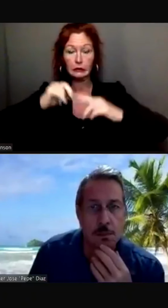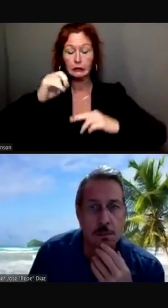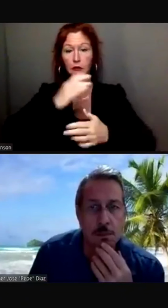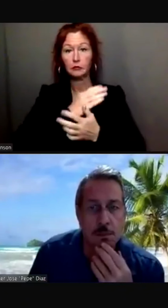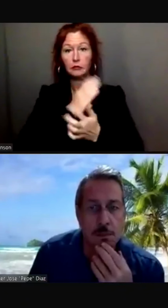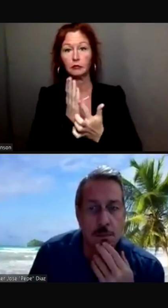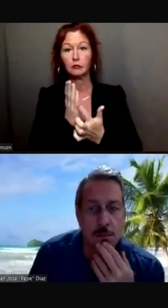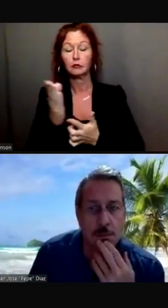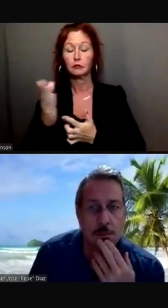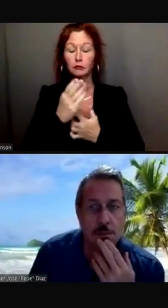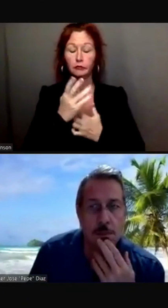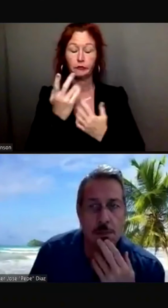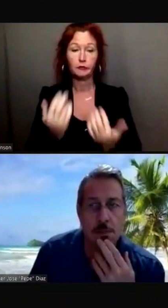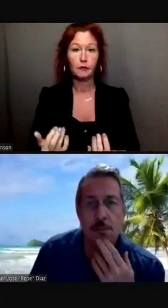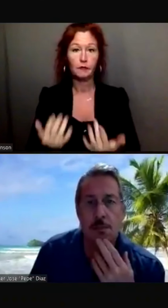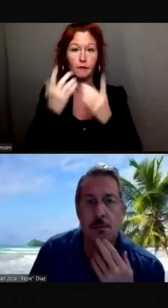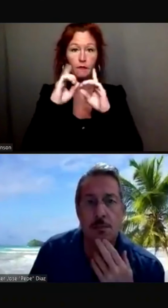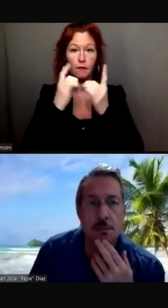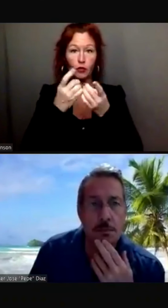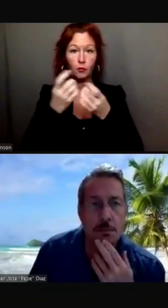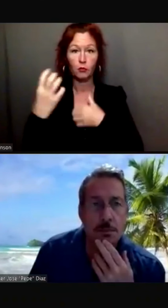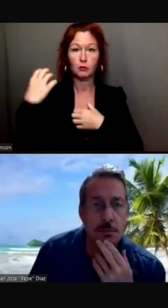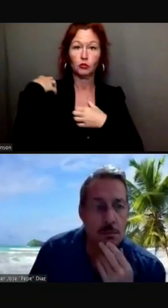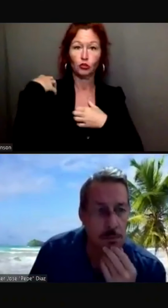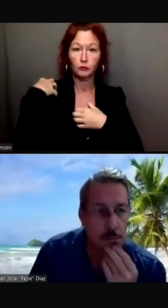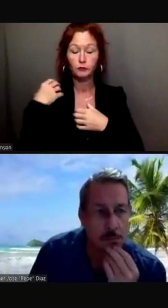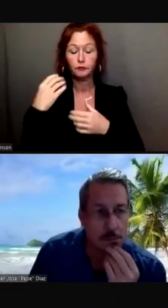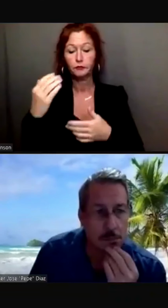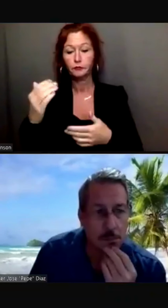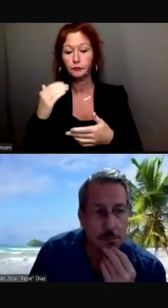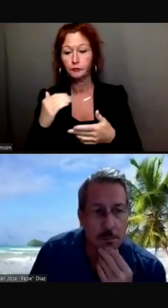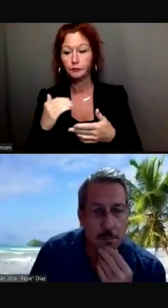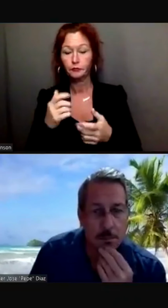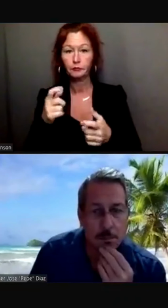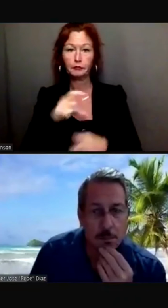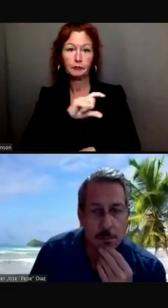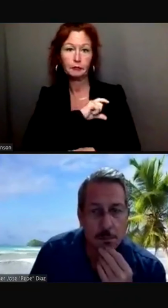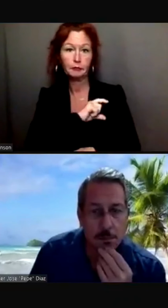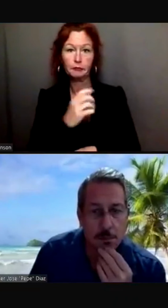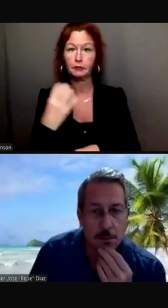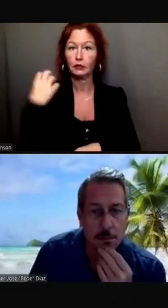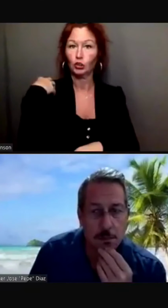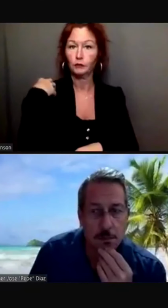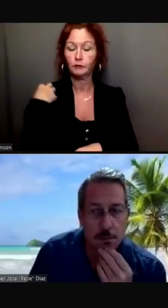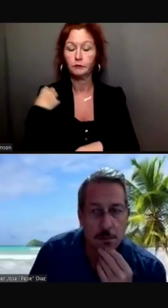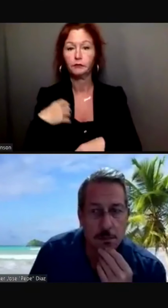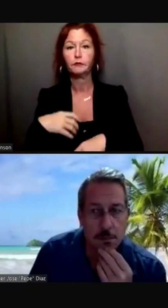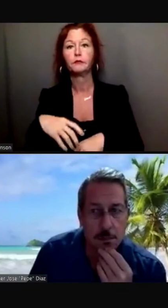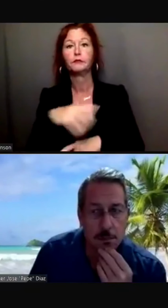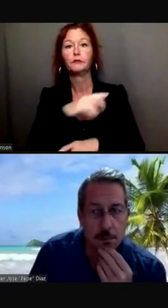Director Freddie Ramirez are also joining us, in addition to our Deputy Mayor, Maurice Kemp.